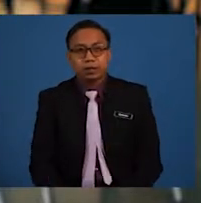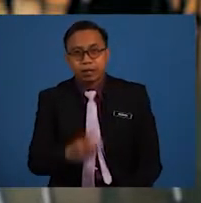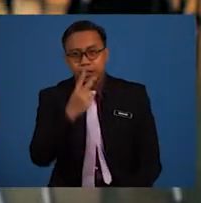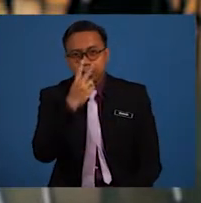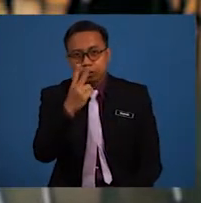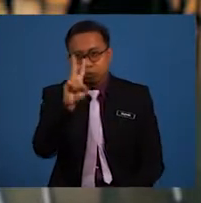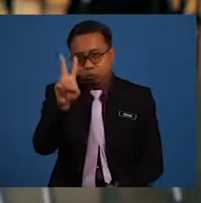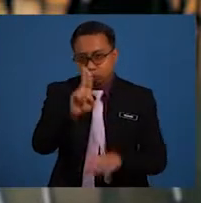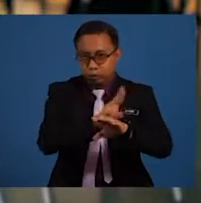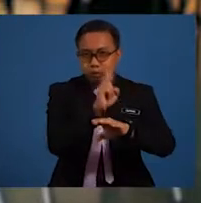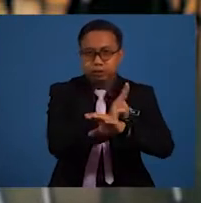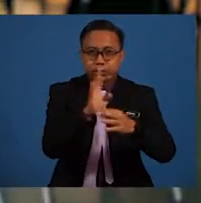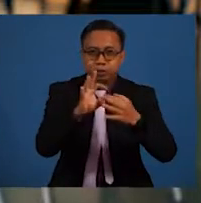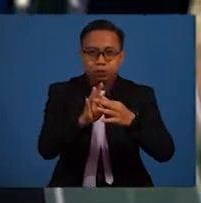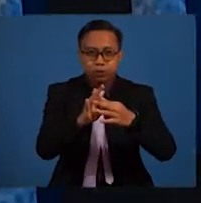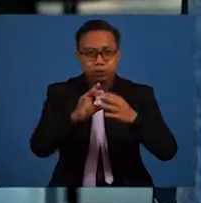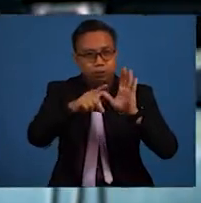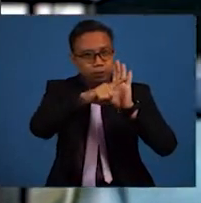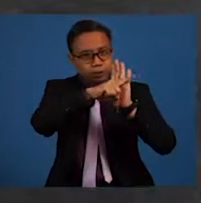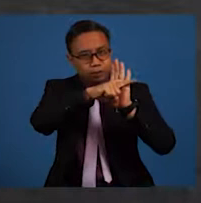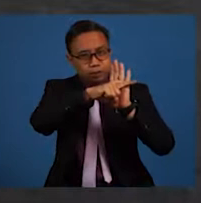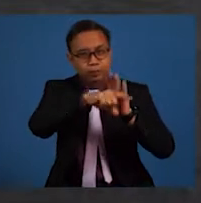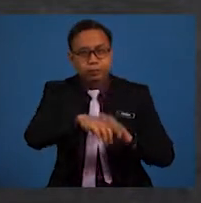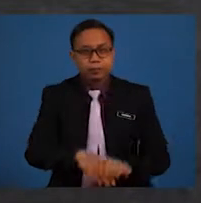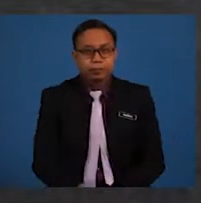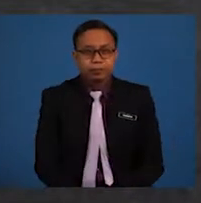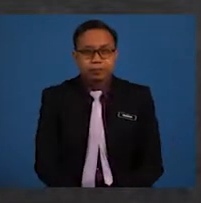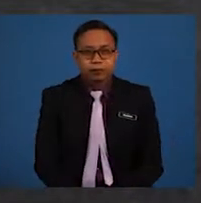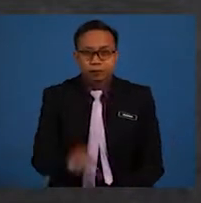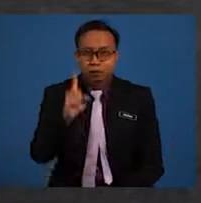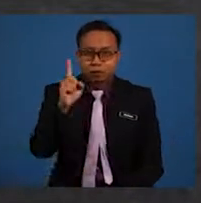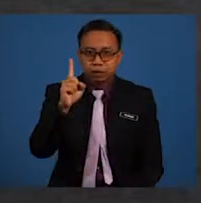two uses of the dash. One,